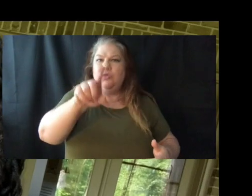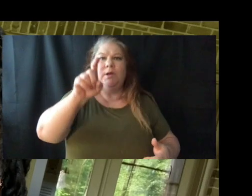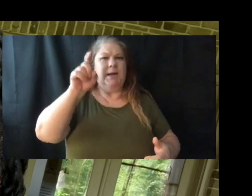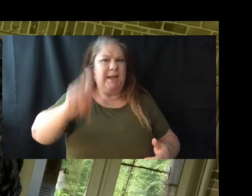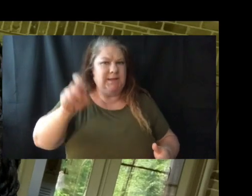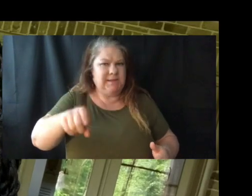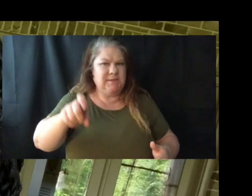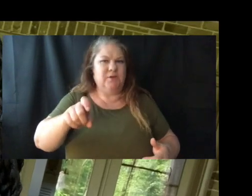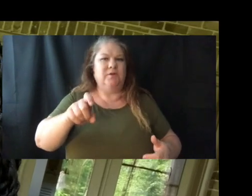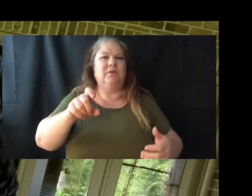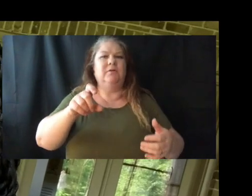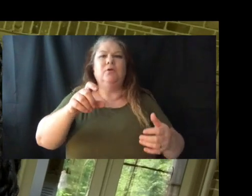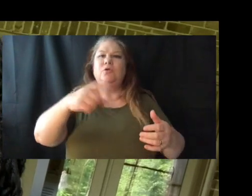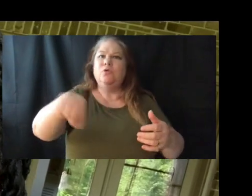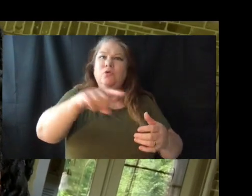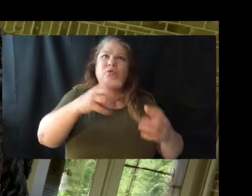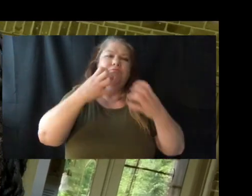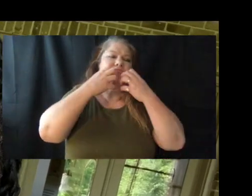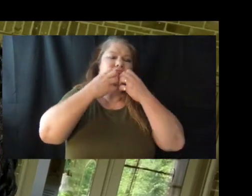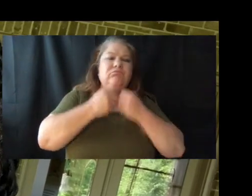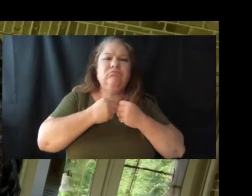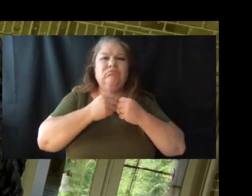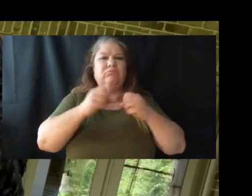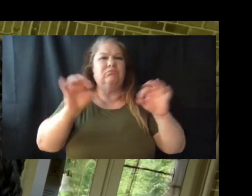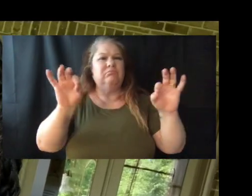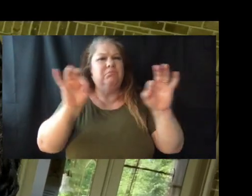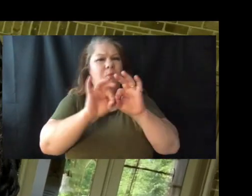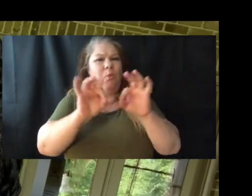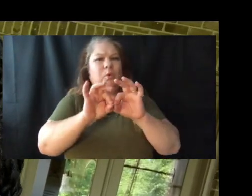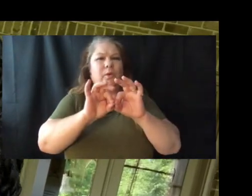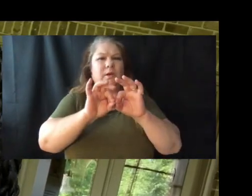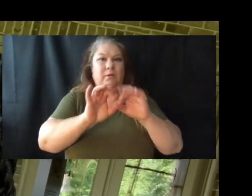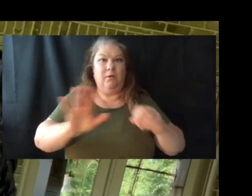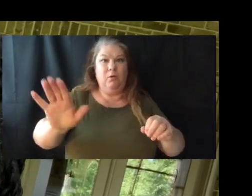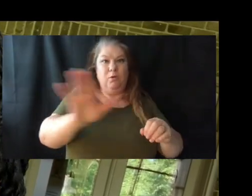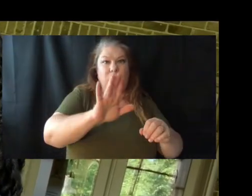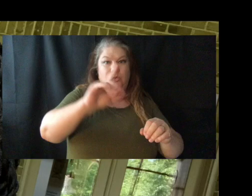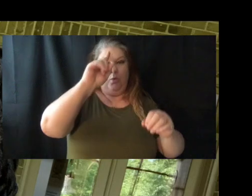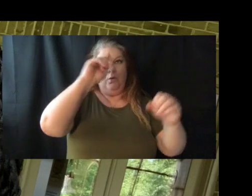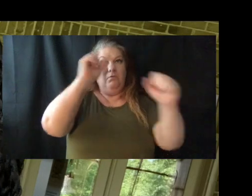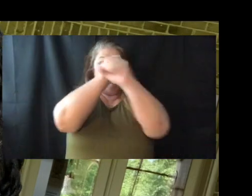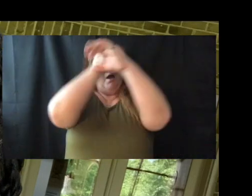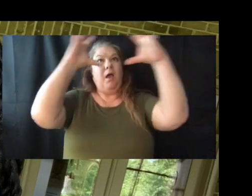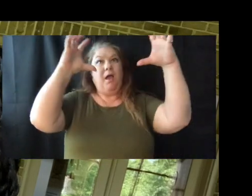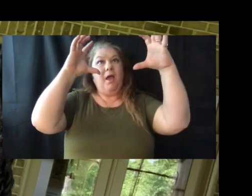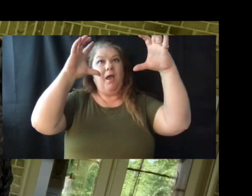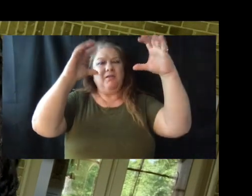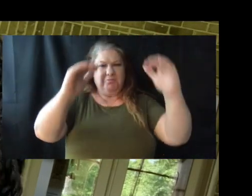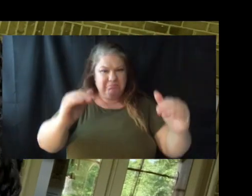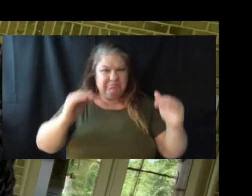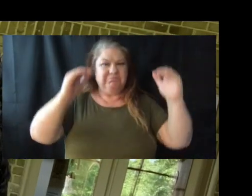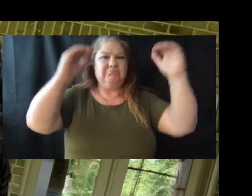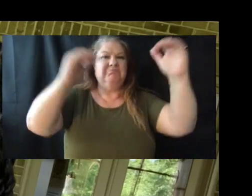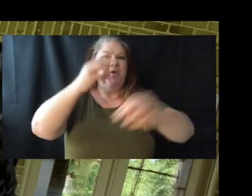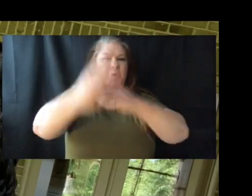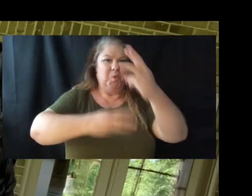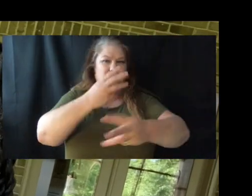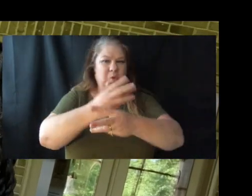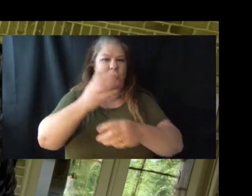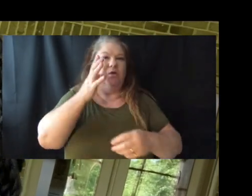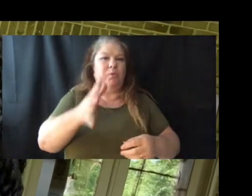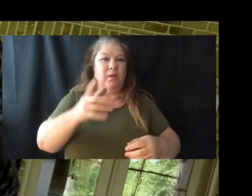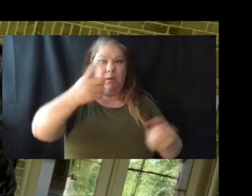You are necessary and so, so valuable. Your minds are going to take this place to the next